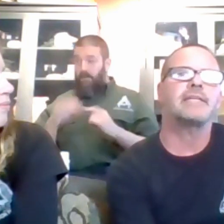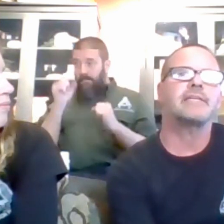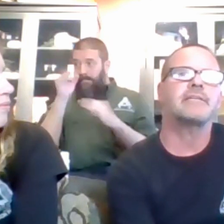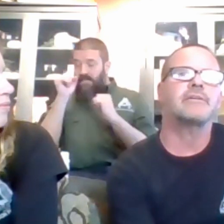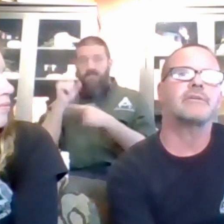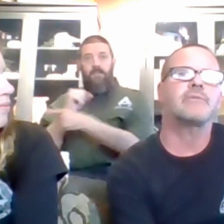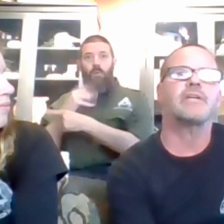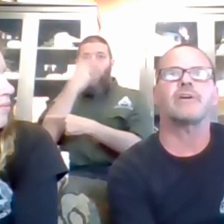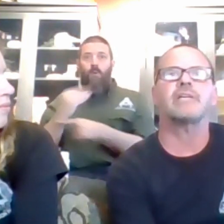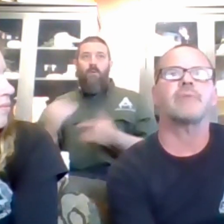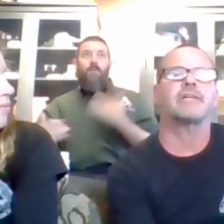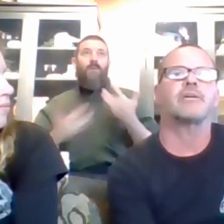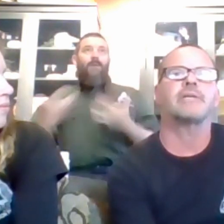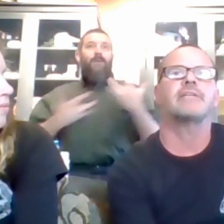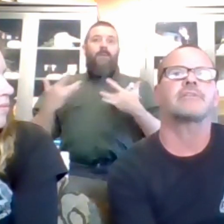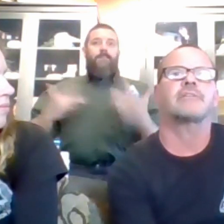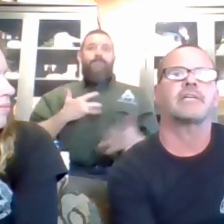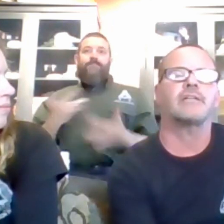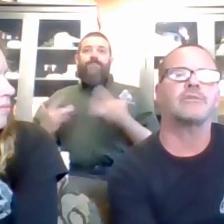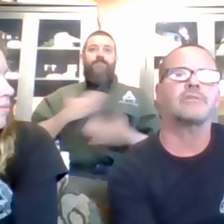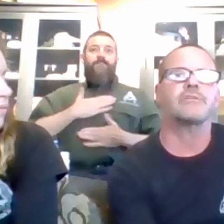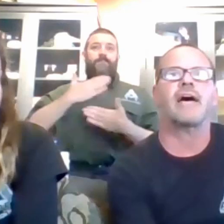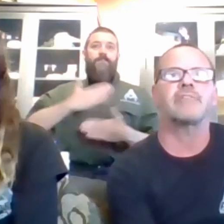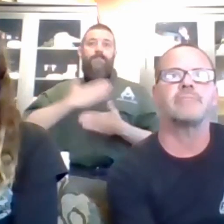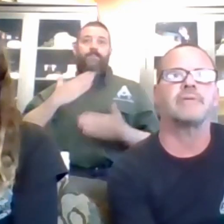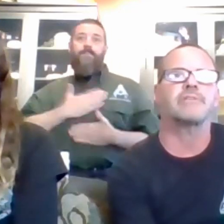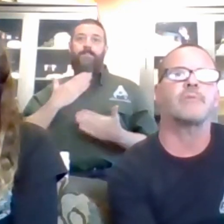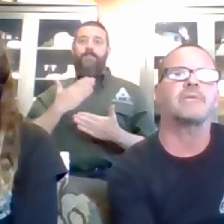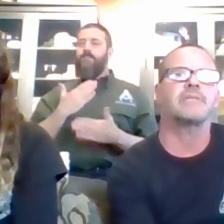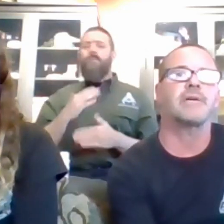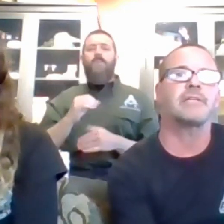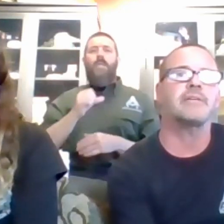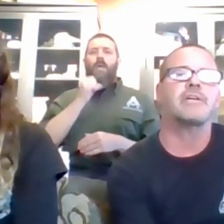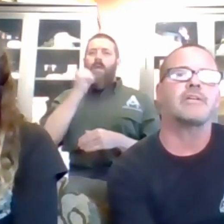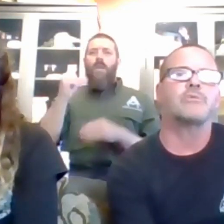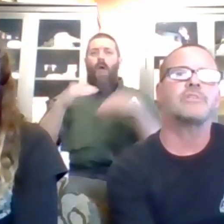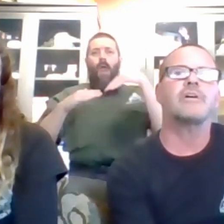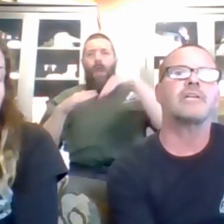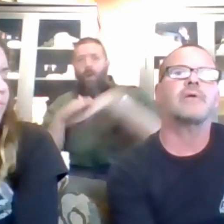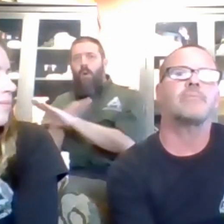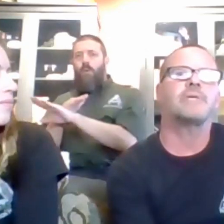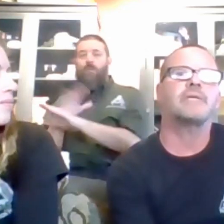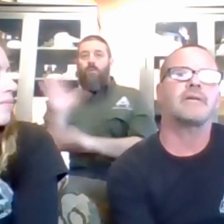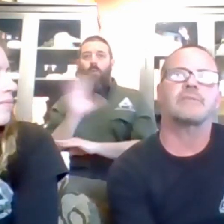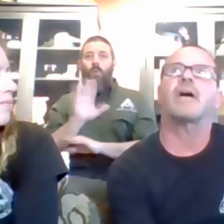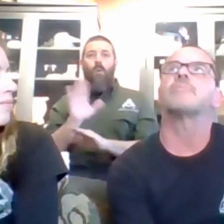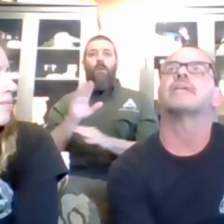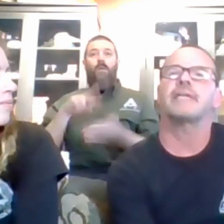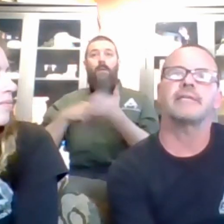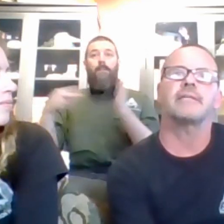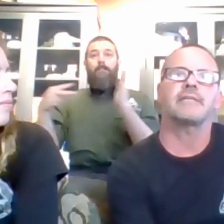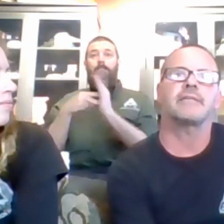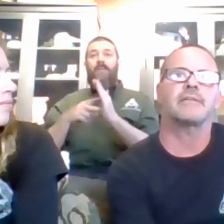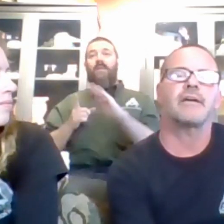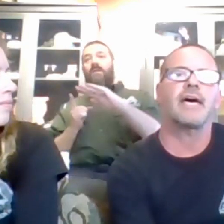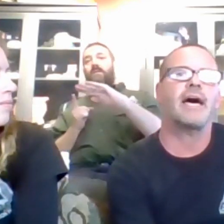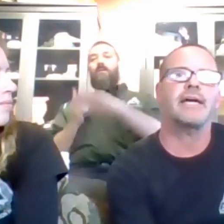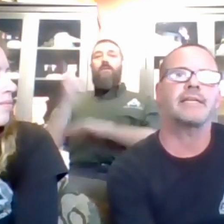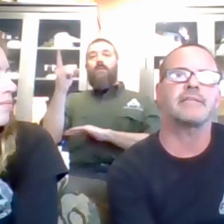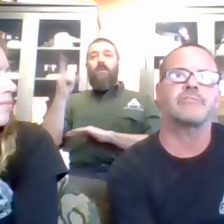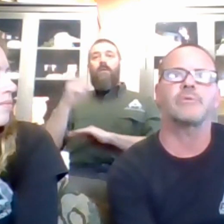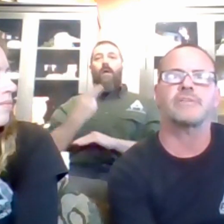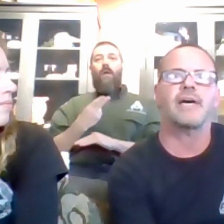realize how social they really are, And, we're not talking about going into their enclosure or having someone meet them on a leash. We're